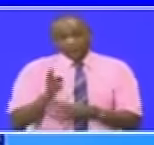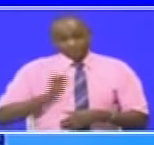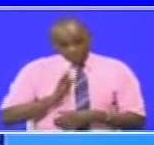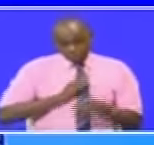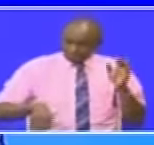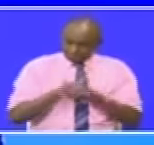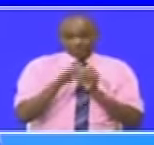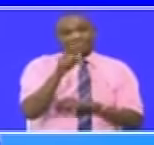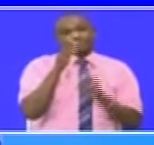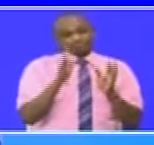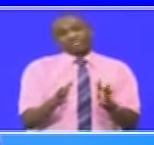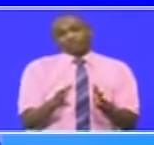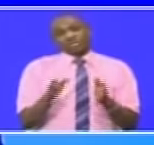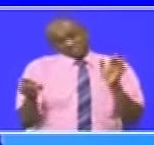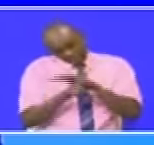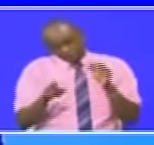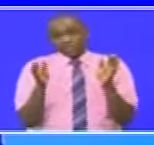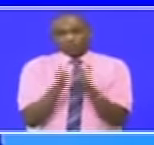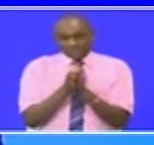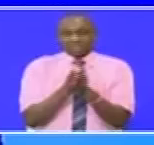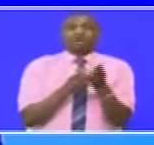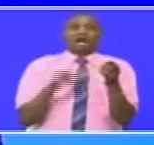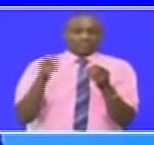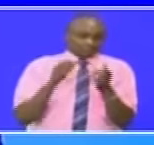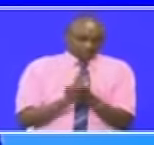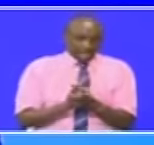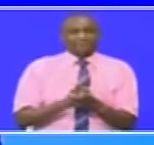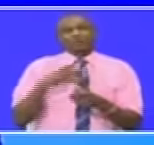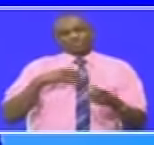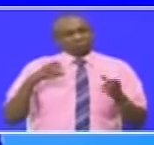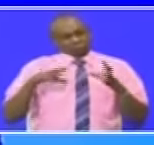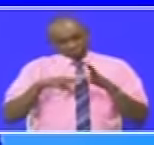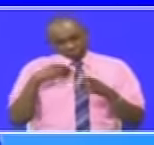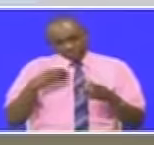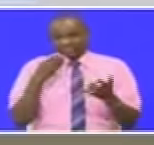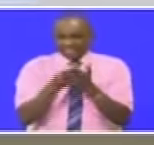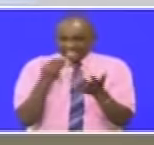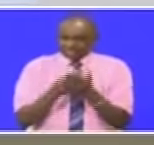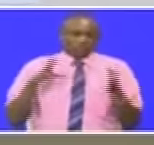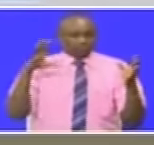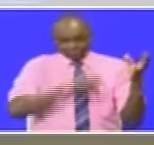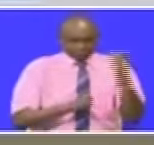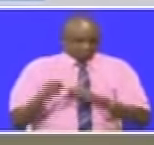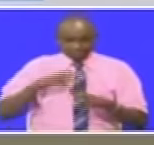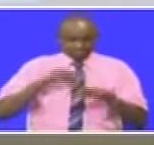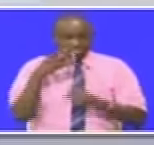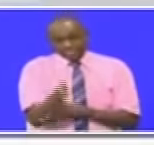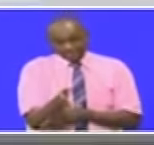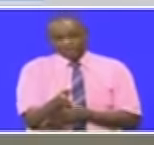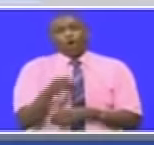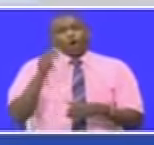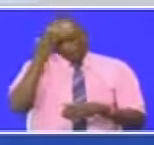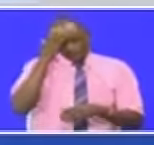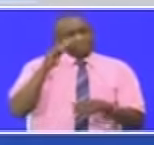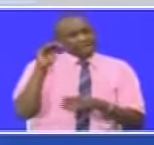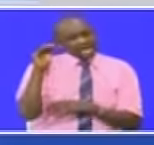suspended the General Manager, his Deputy and Procurement Manager over gross misconduct and financial mismanagement. On Monday, the Cabinet Secretary